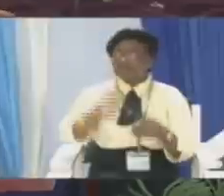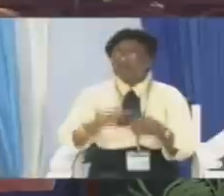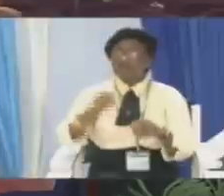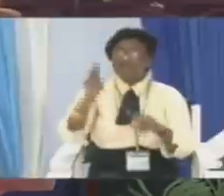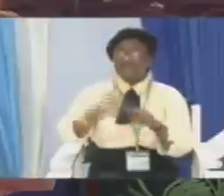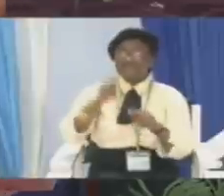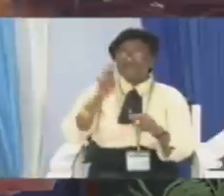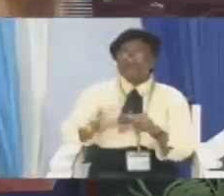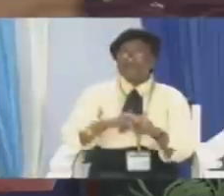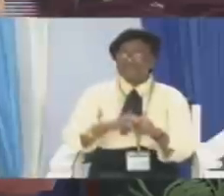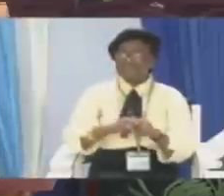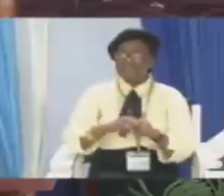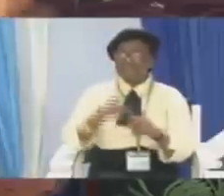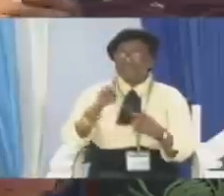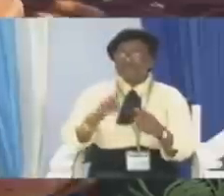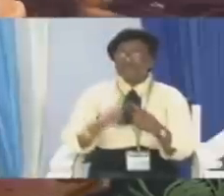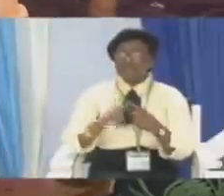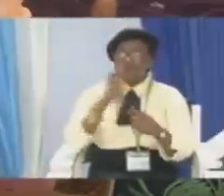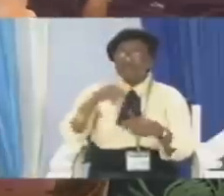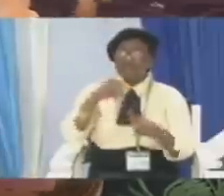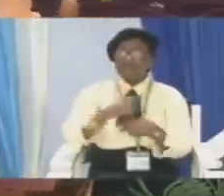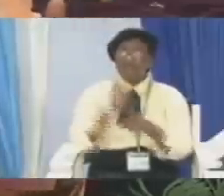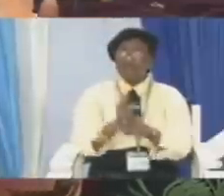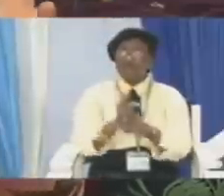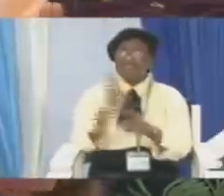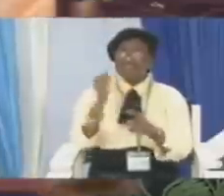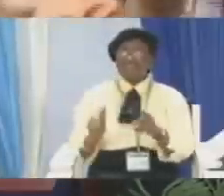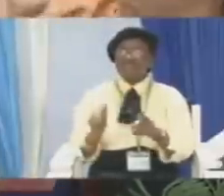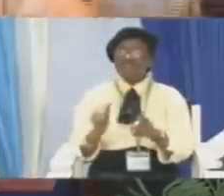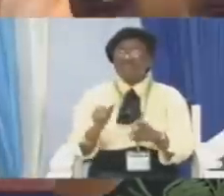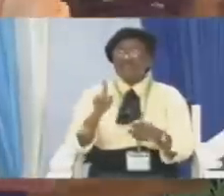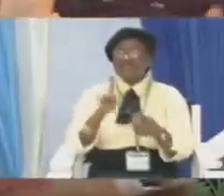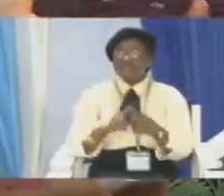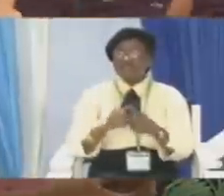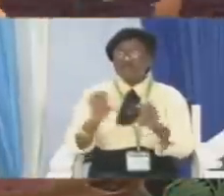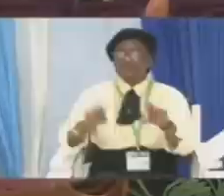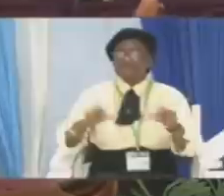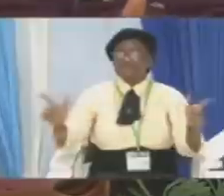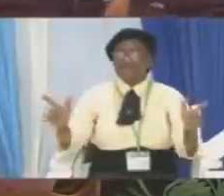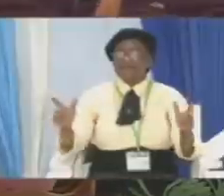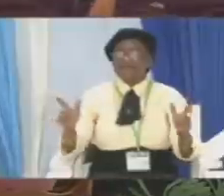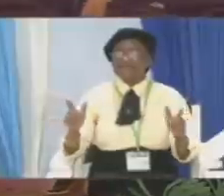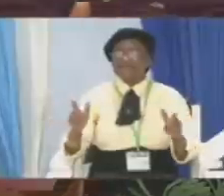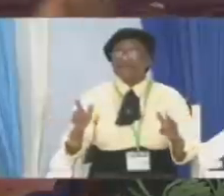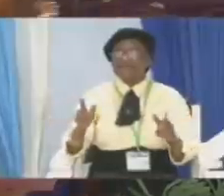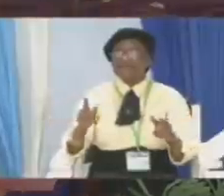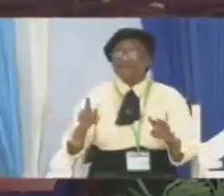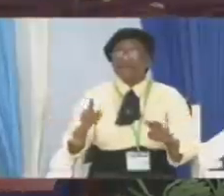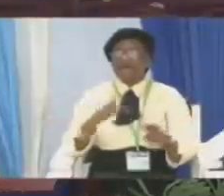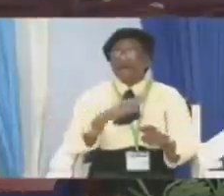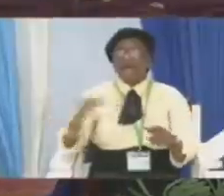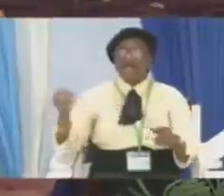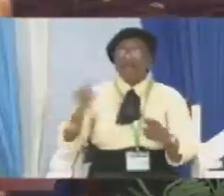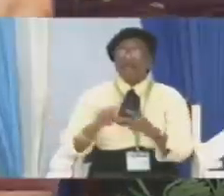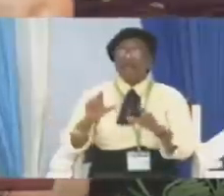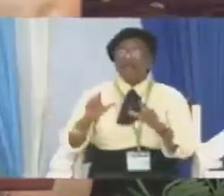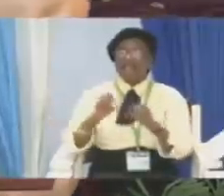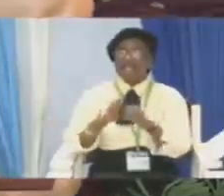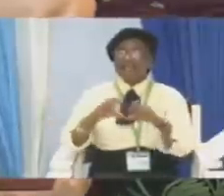increase, to be productive, to expand, and to